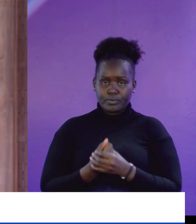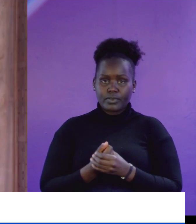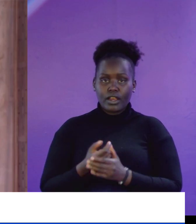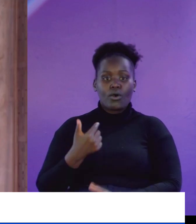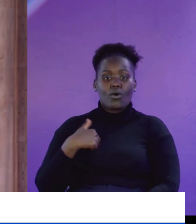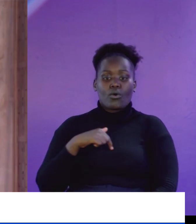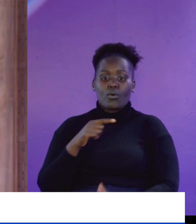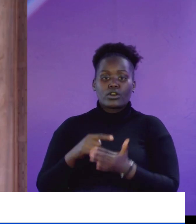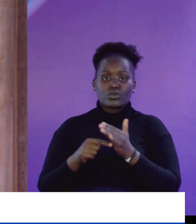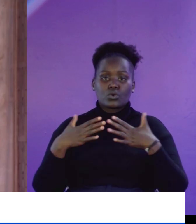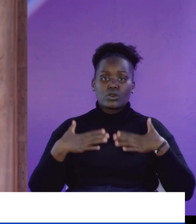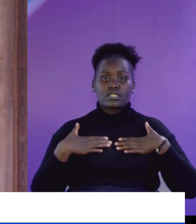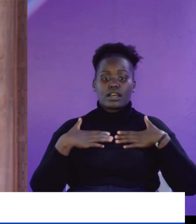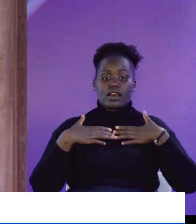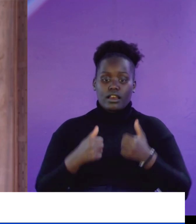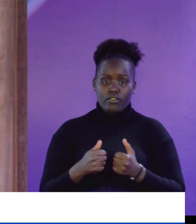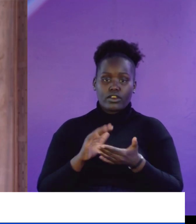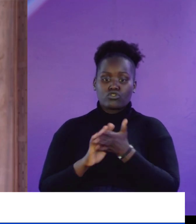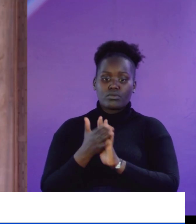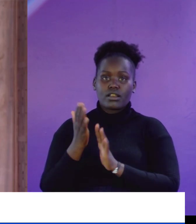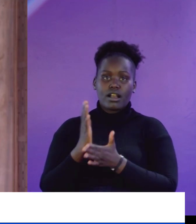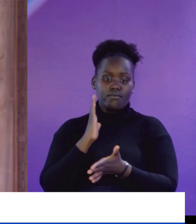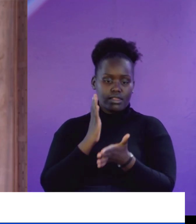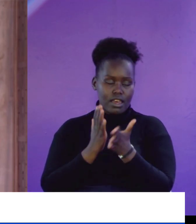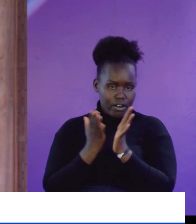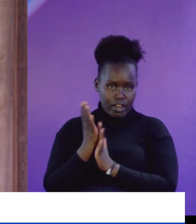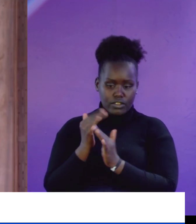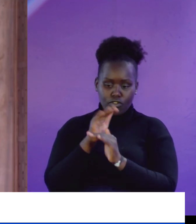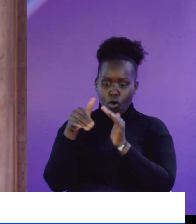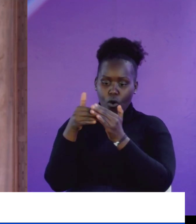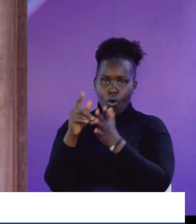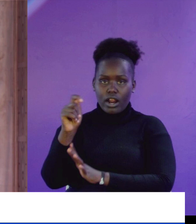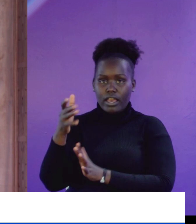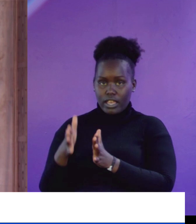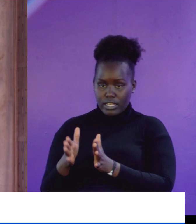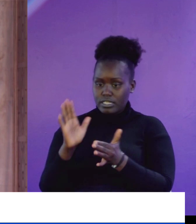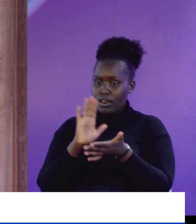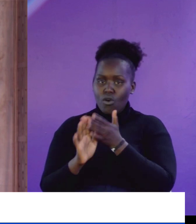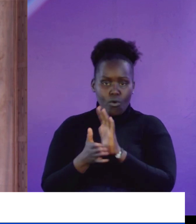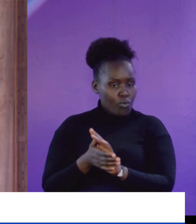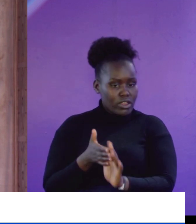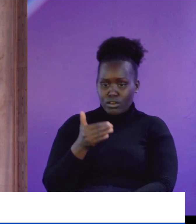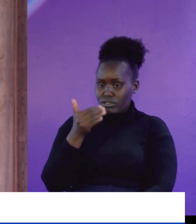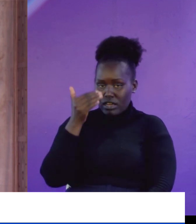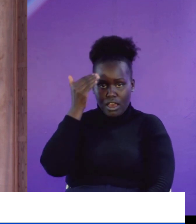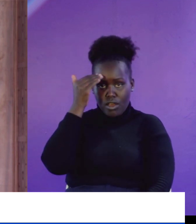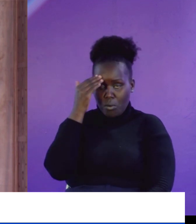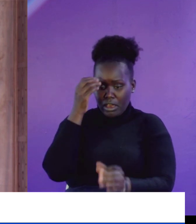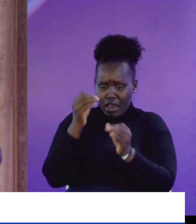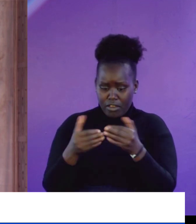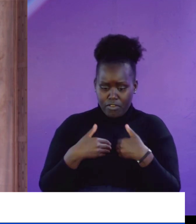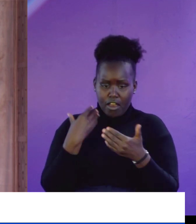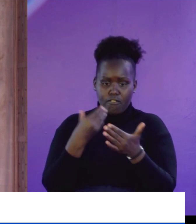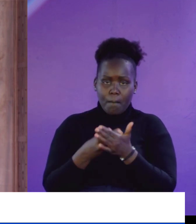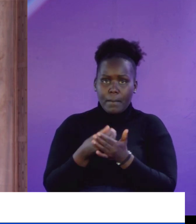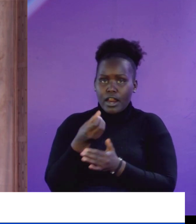Tunataka afya iwe haki ya kila Mkenya, bila ya kujali ako na pesa ama hana